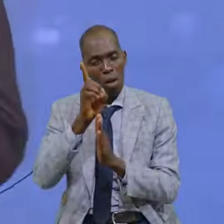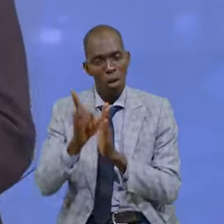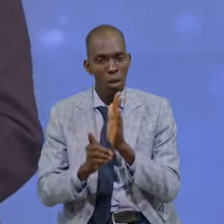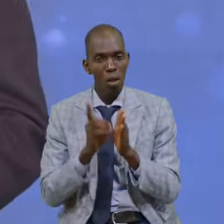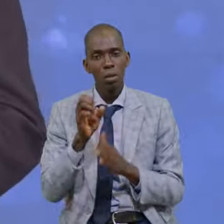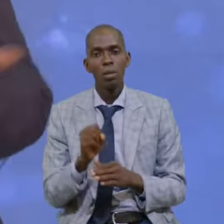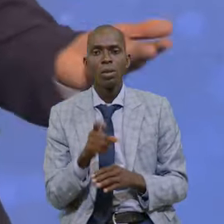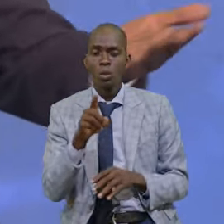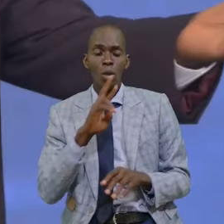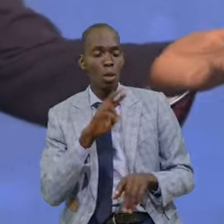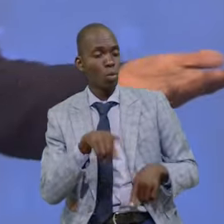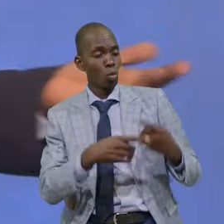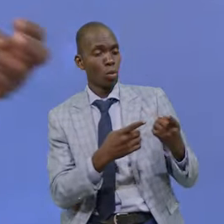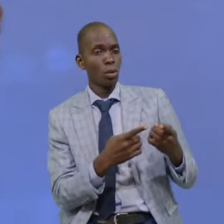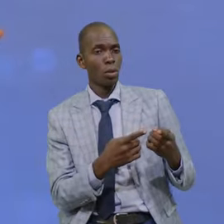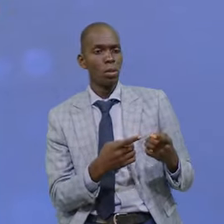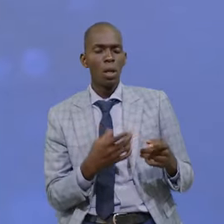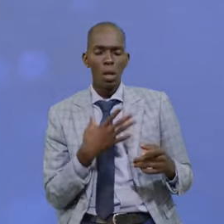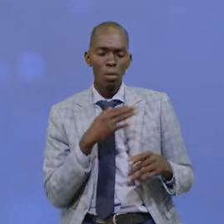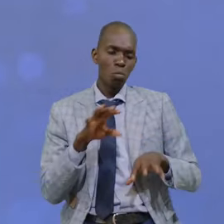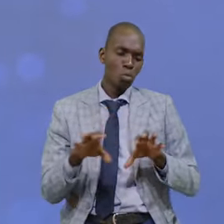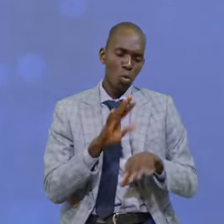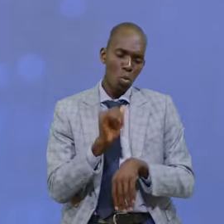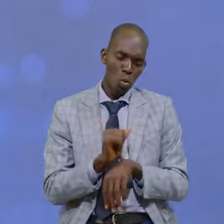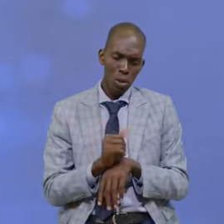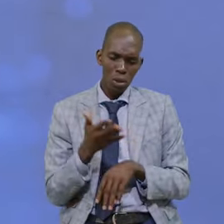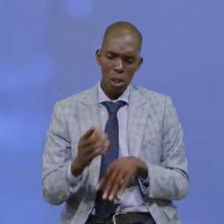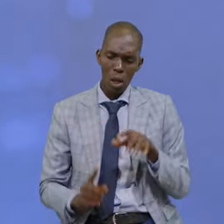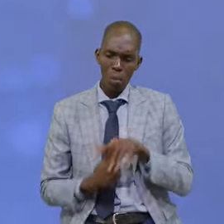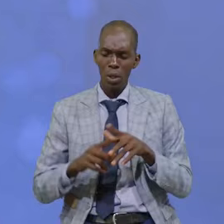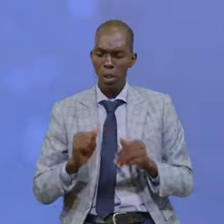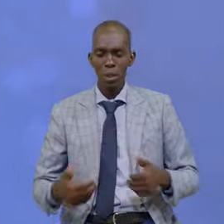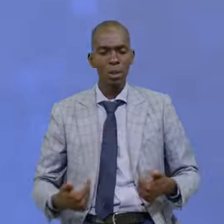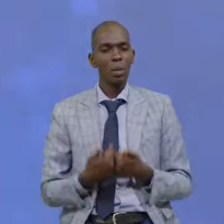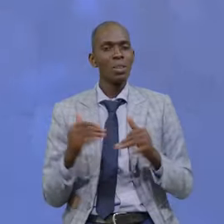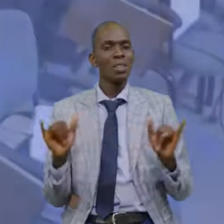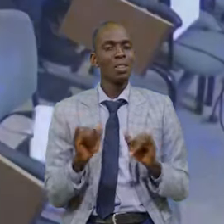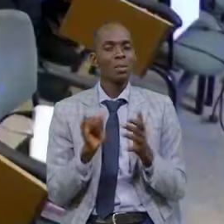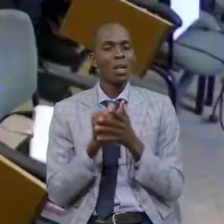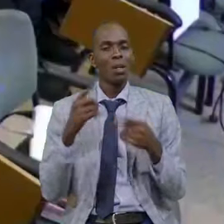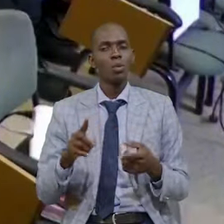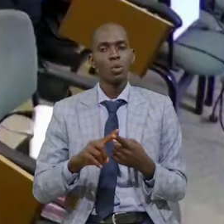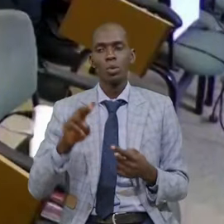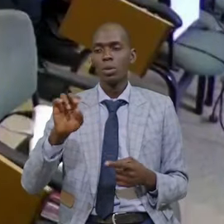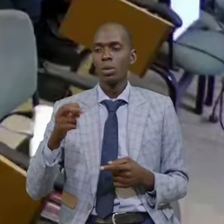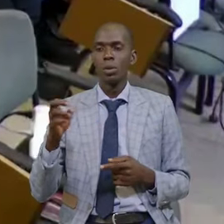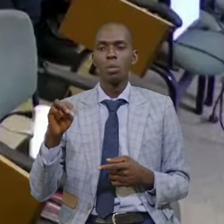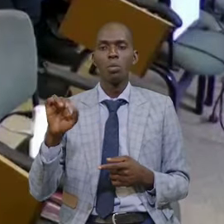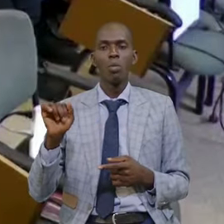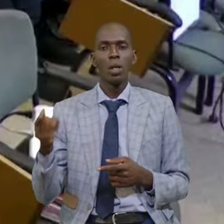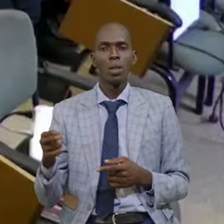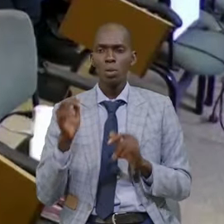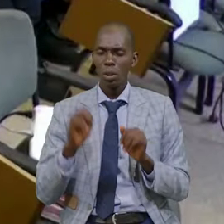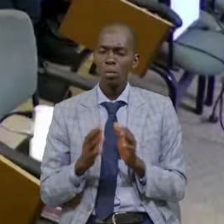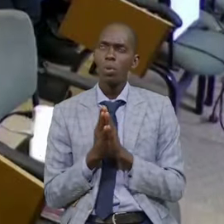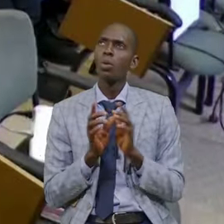doing your work. There's a challenge, like, you know, that came to Nehemiah and said, Lord, help me. That's all. Like Peter